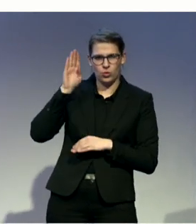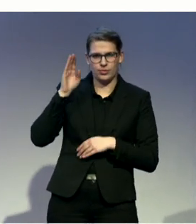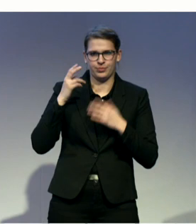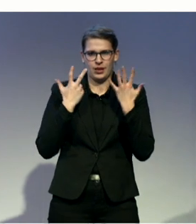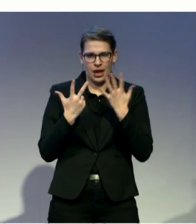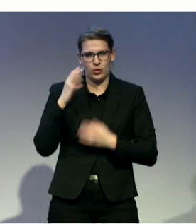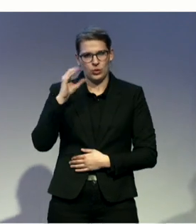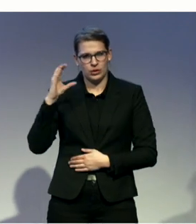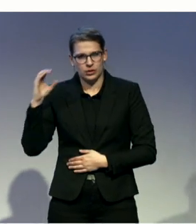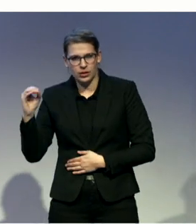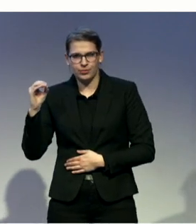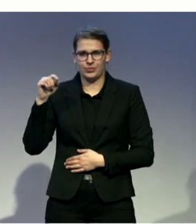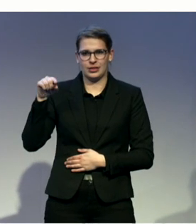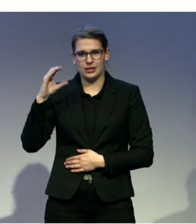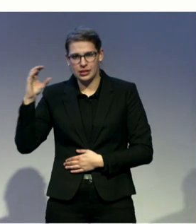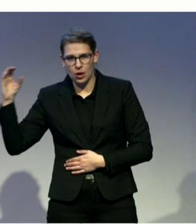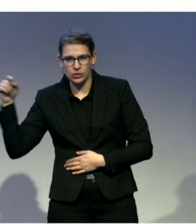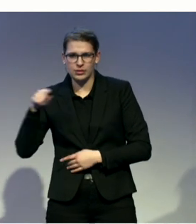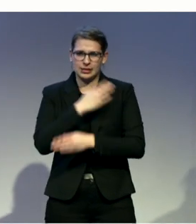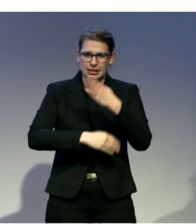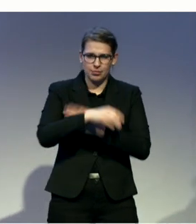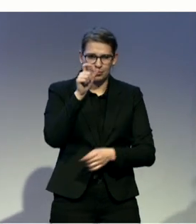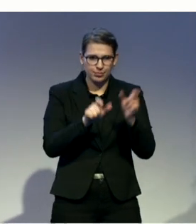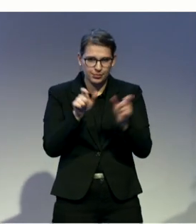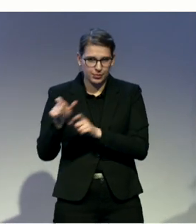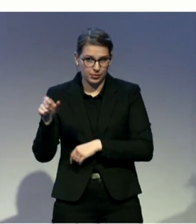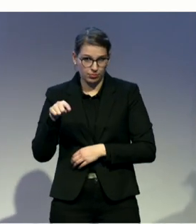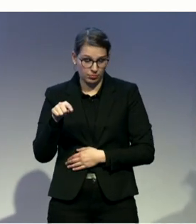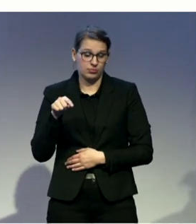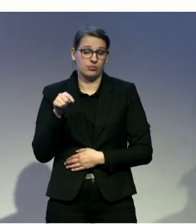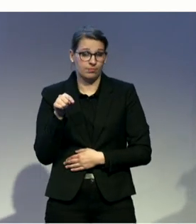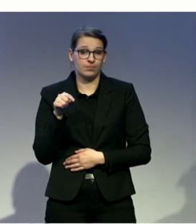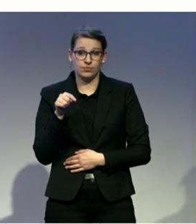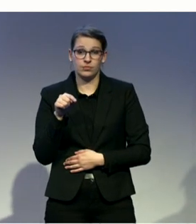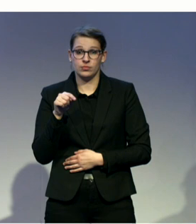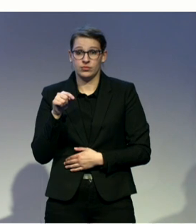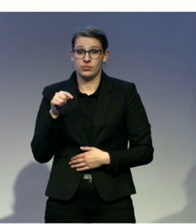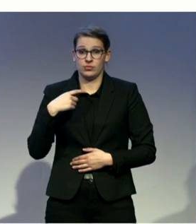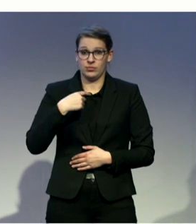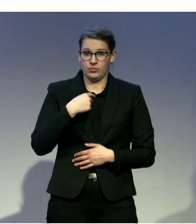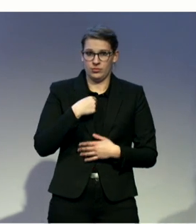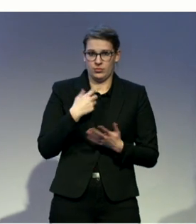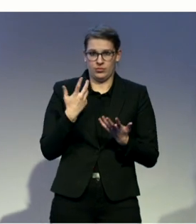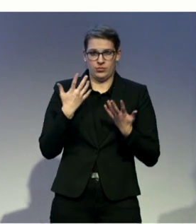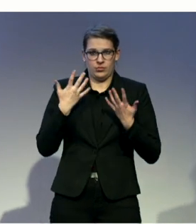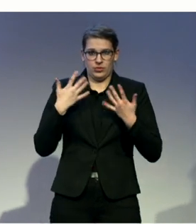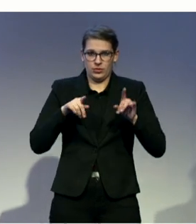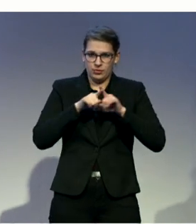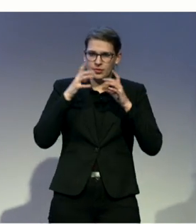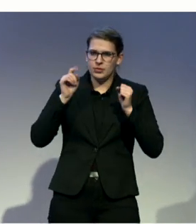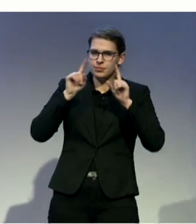800,000 people with disabilities. The number increased since I sent the presentation the last year.